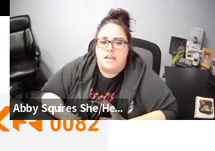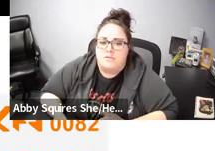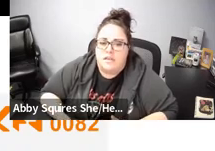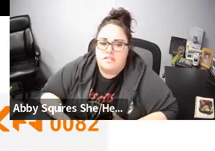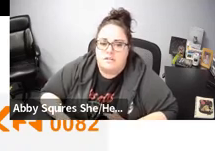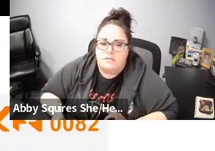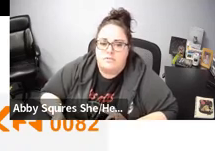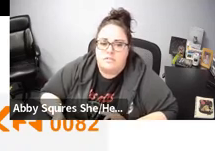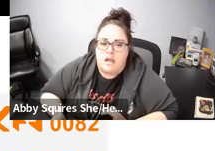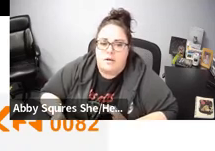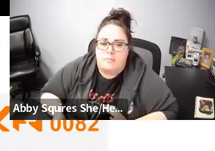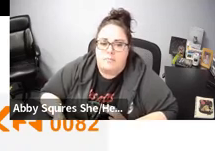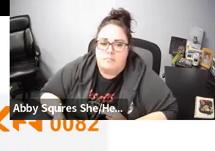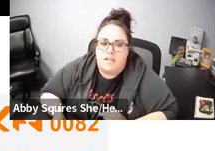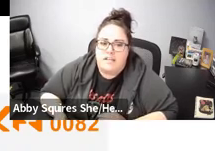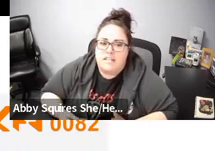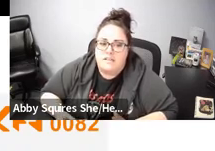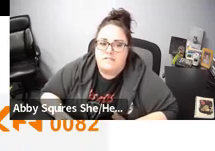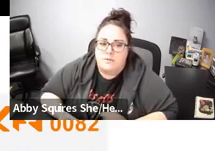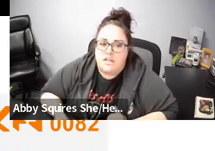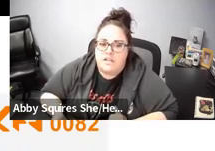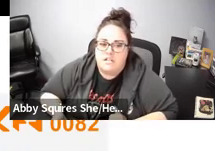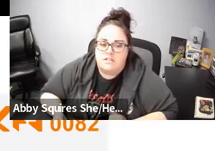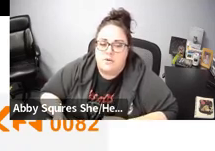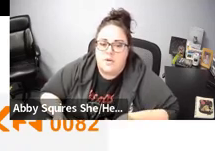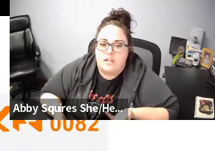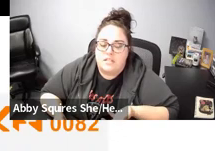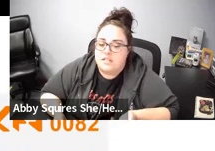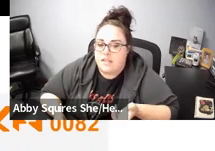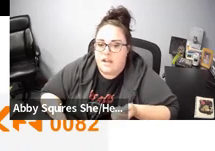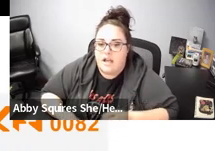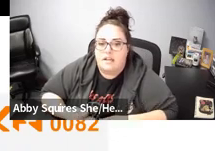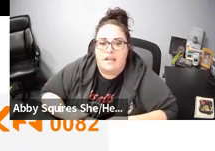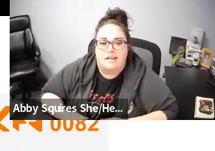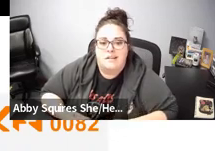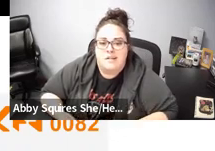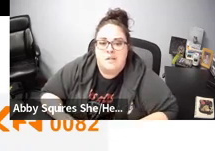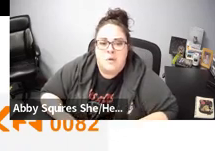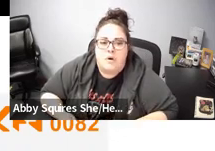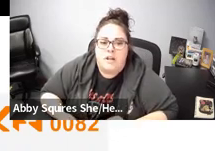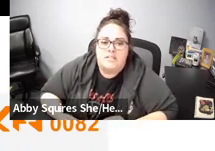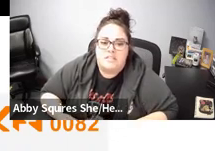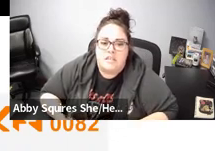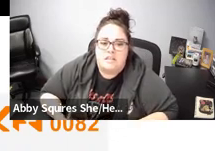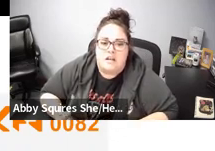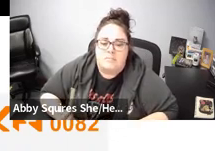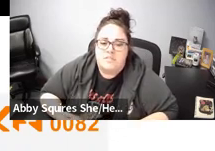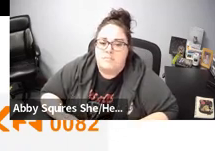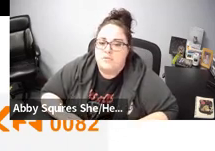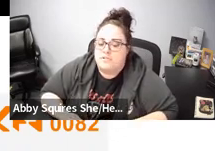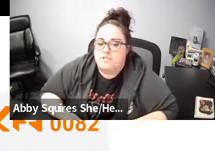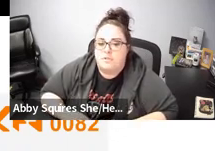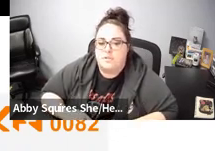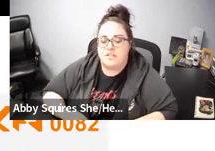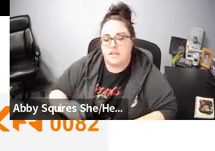The handle base includes an adhesive to attach it, so you can stick that on. And what I've seen